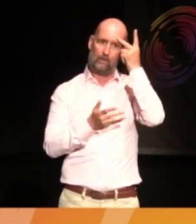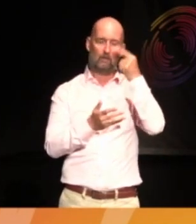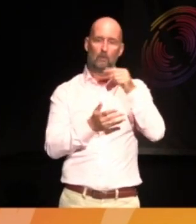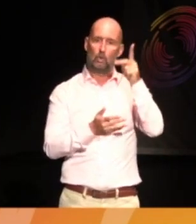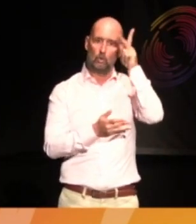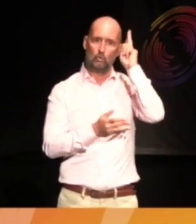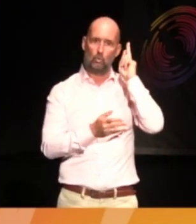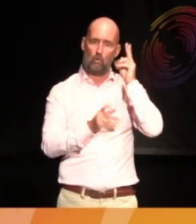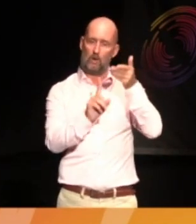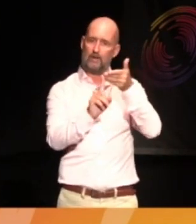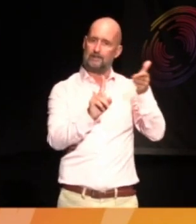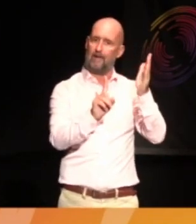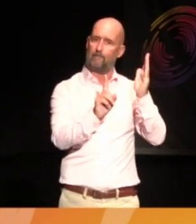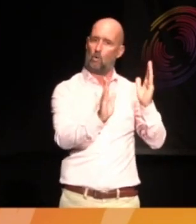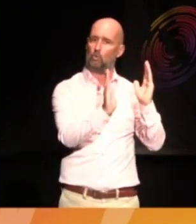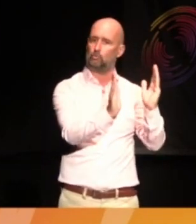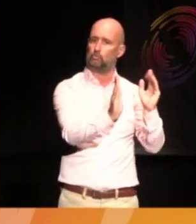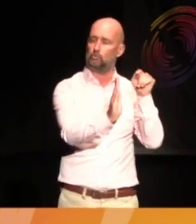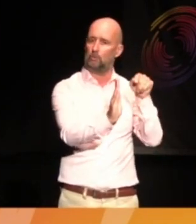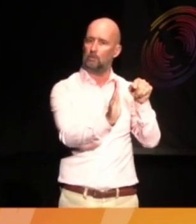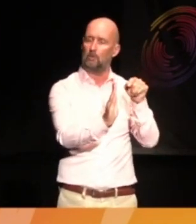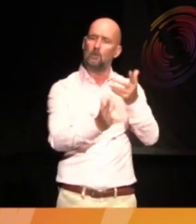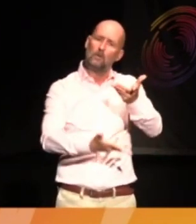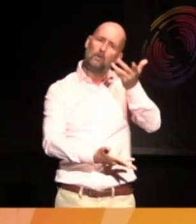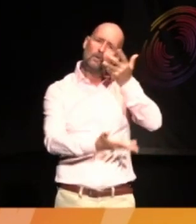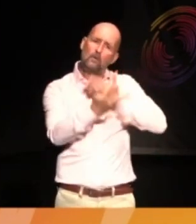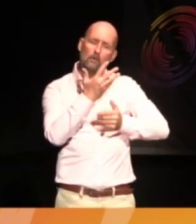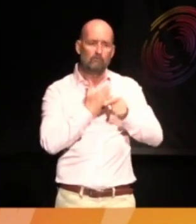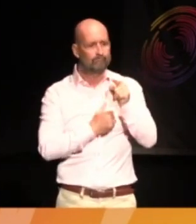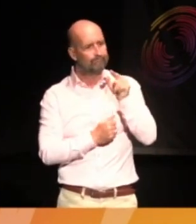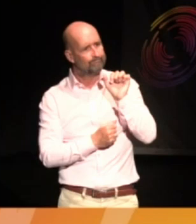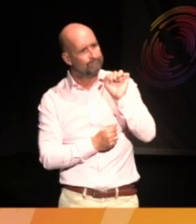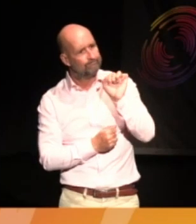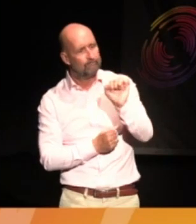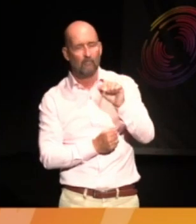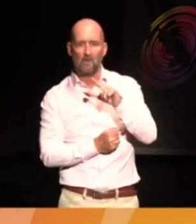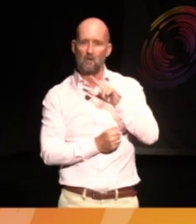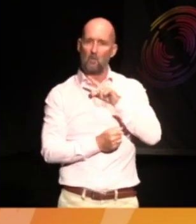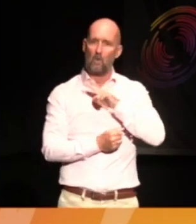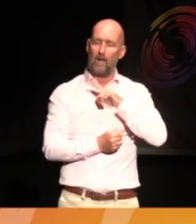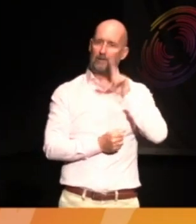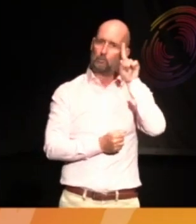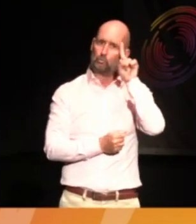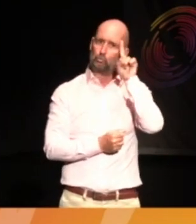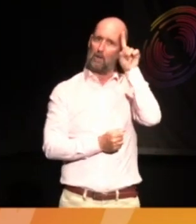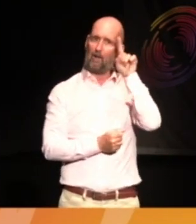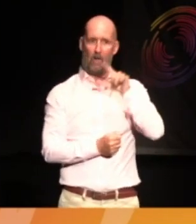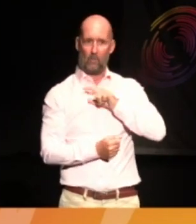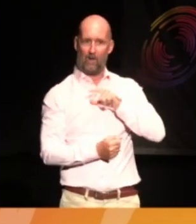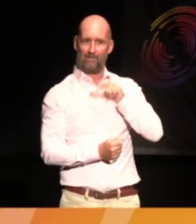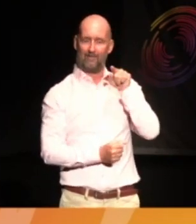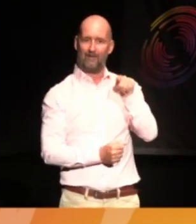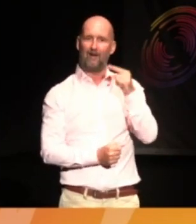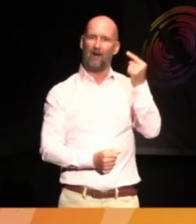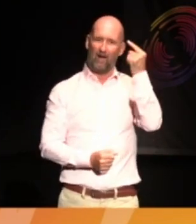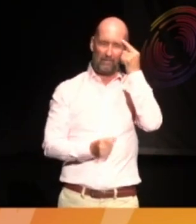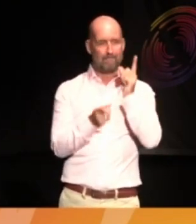neurodiverse space. And I wondered if you could talk about, like, what was the trigger moment that made you think, I'm going